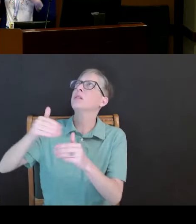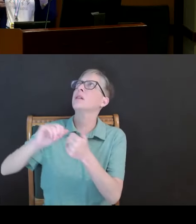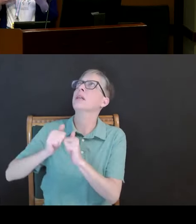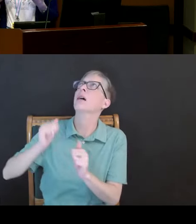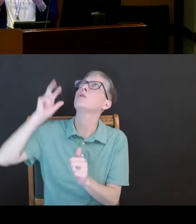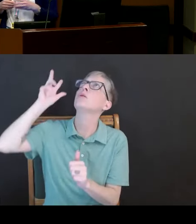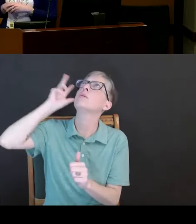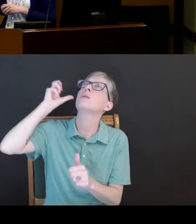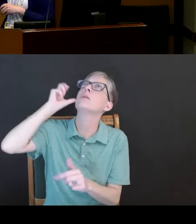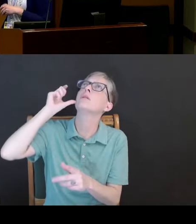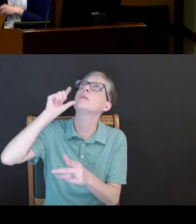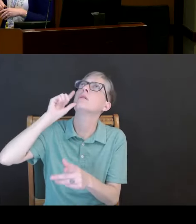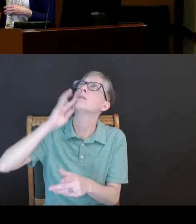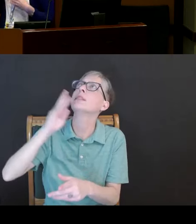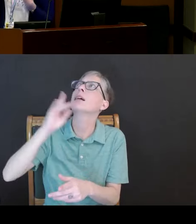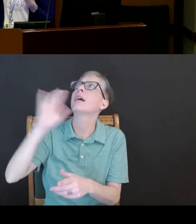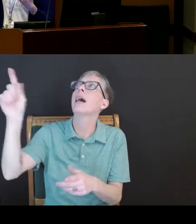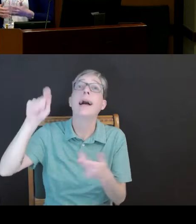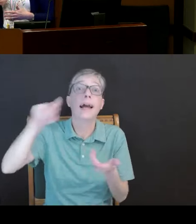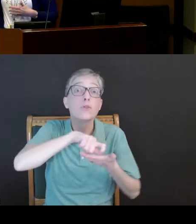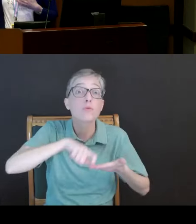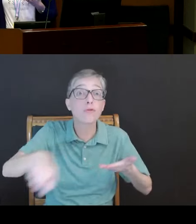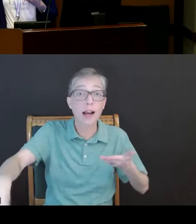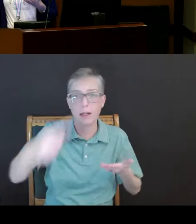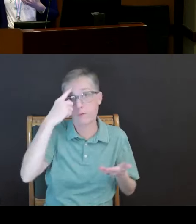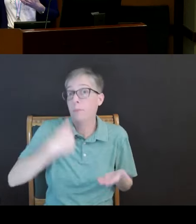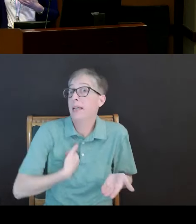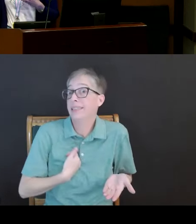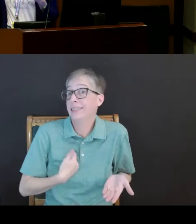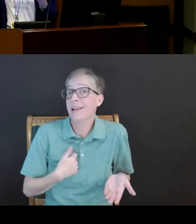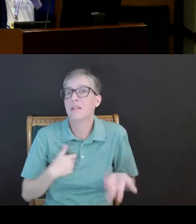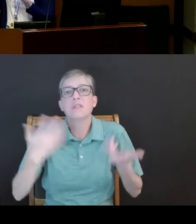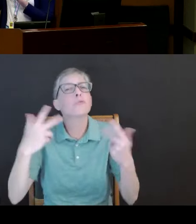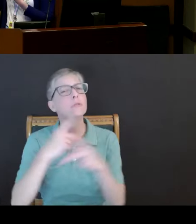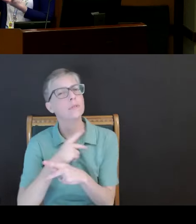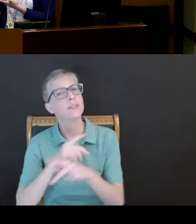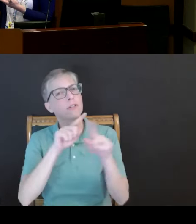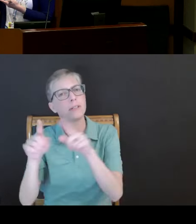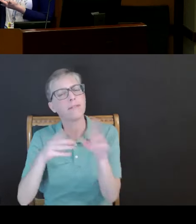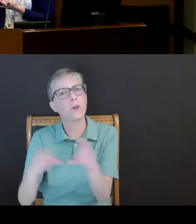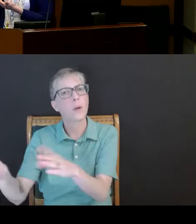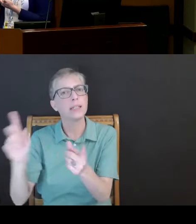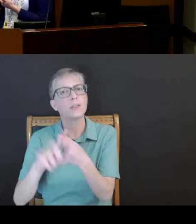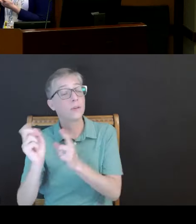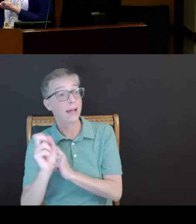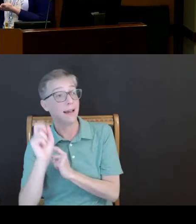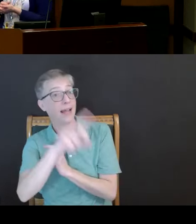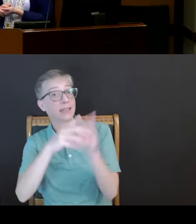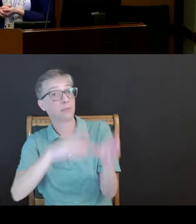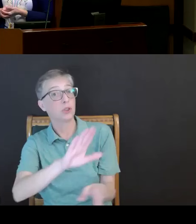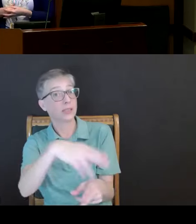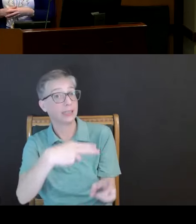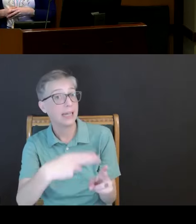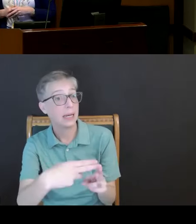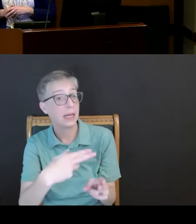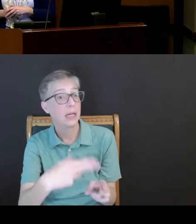front of me. It's just how my mind functions. So part of it's just figuring out different ways to thoughtfully ask individuals what their name is so